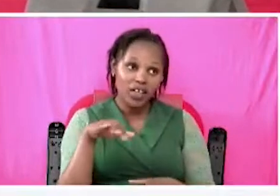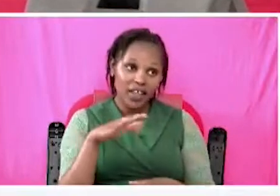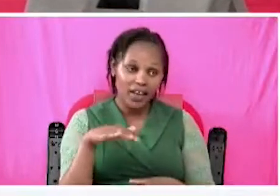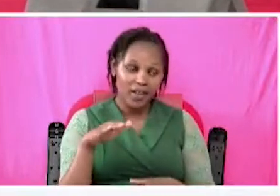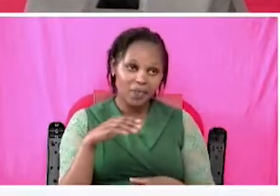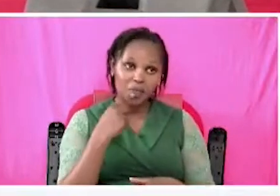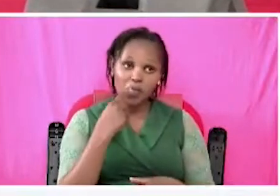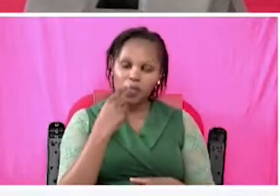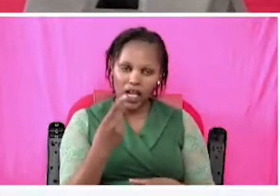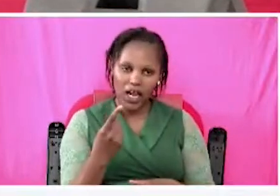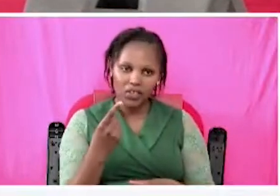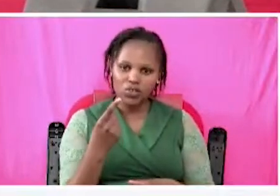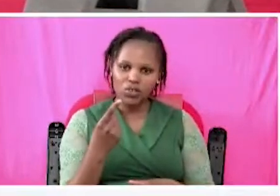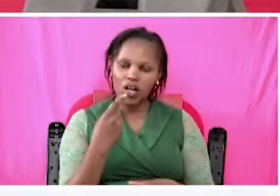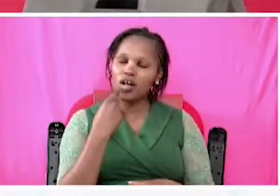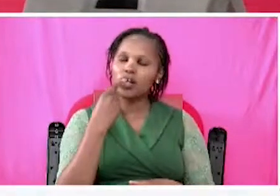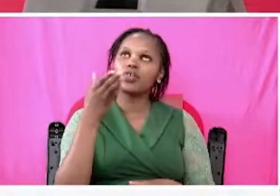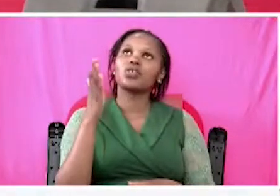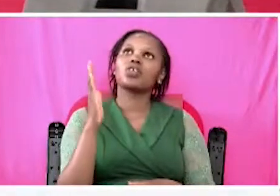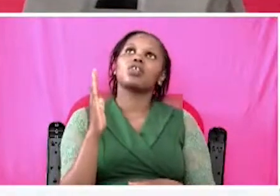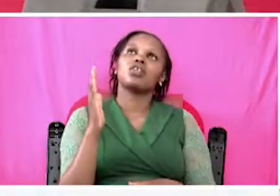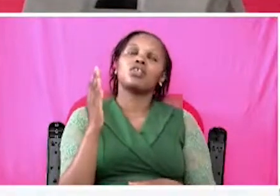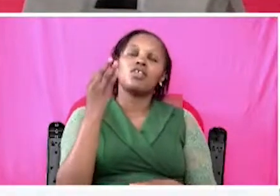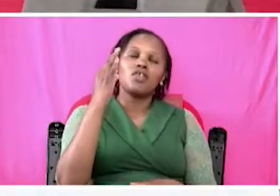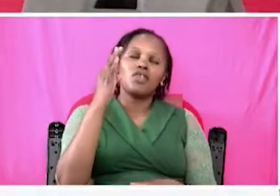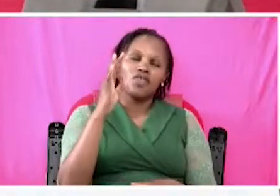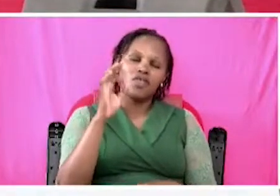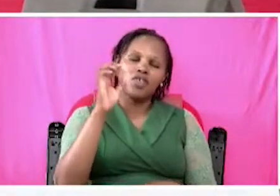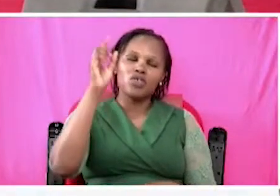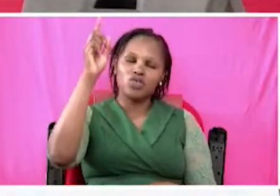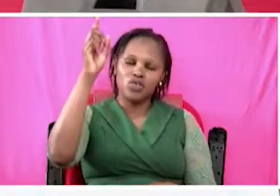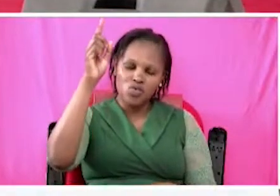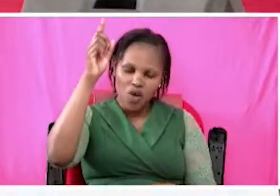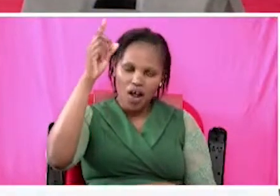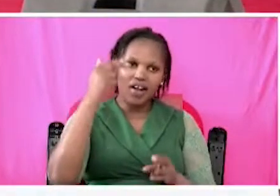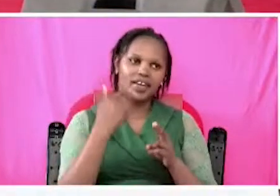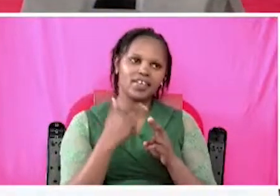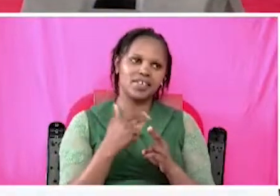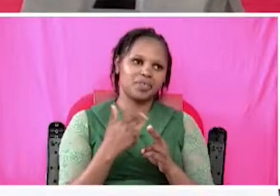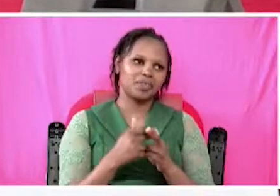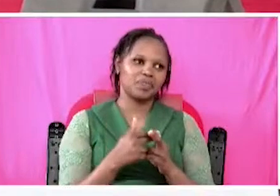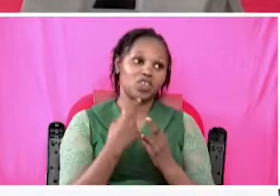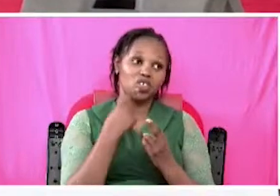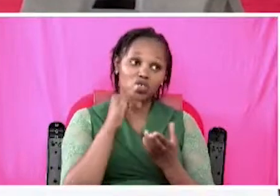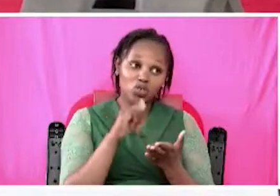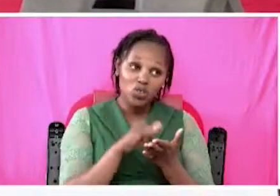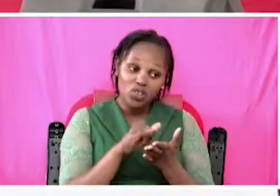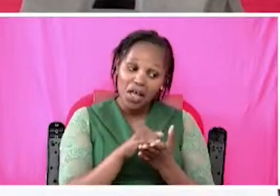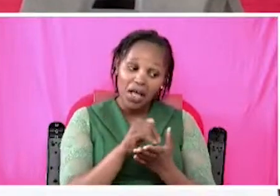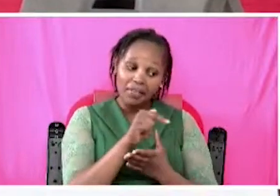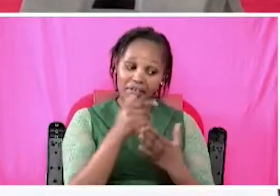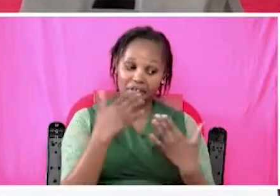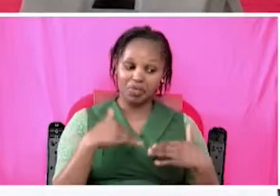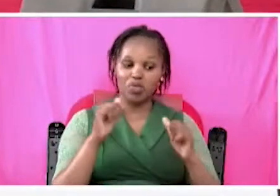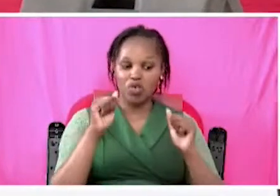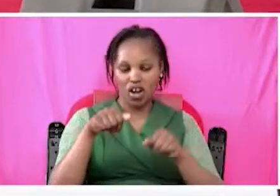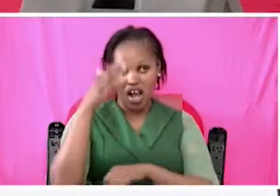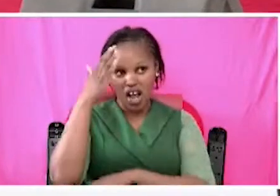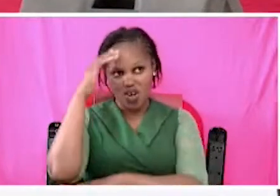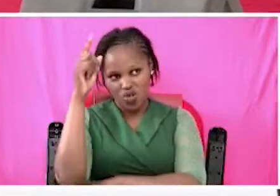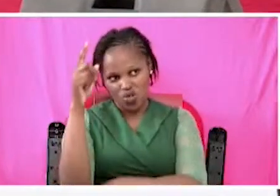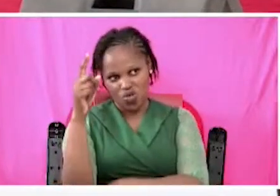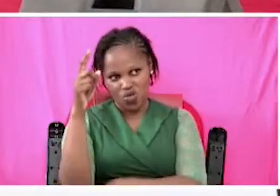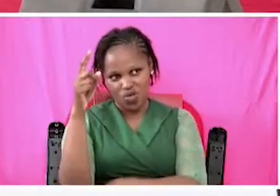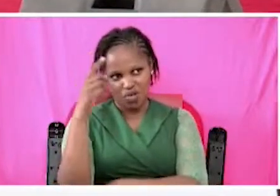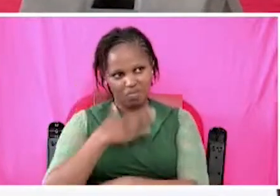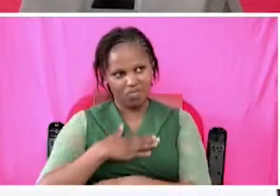I told God, for the sake of your name, so that these people can know you, you heal. That one is a